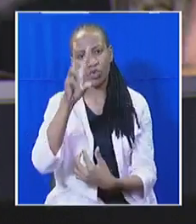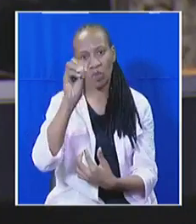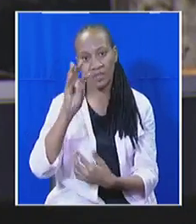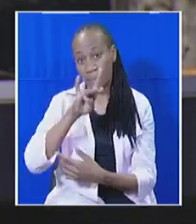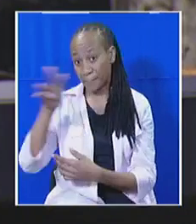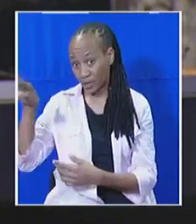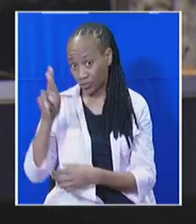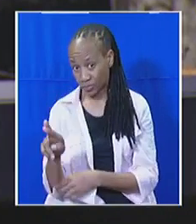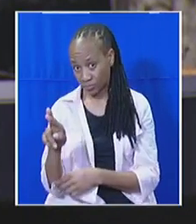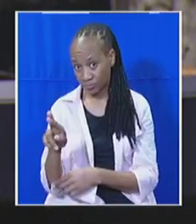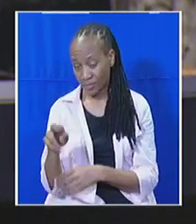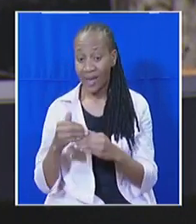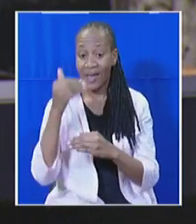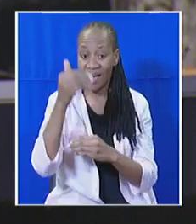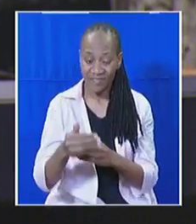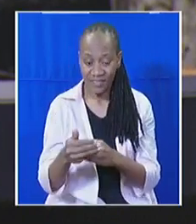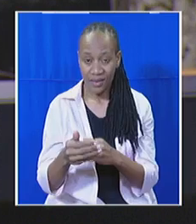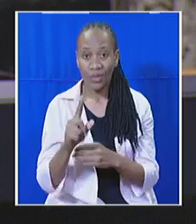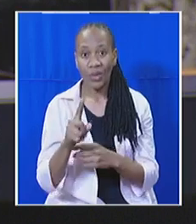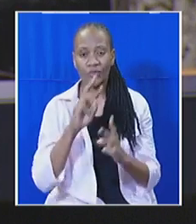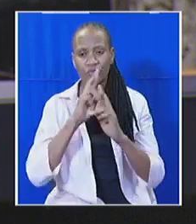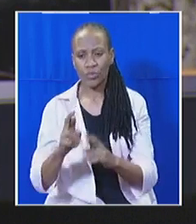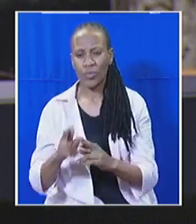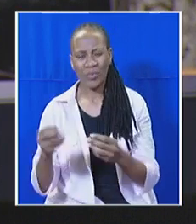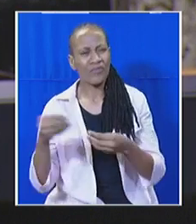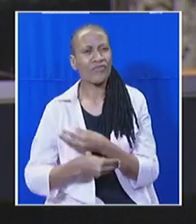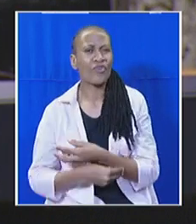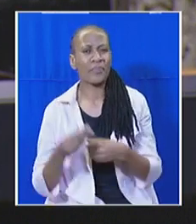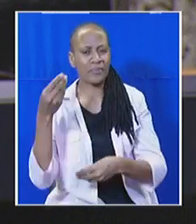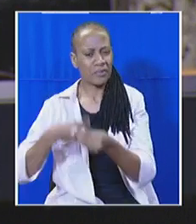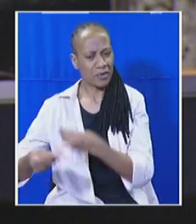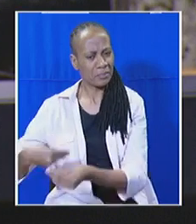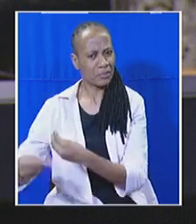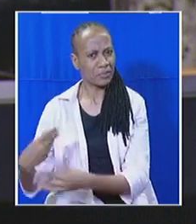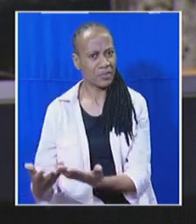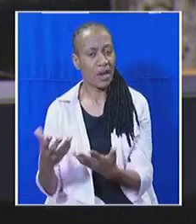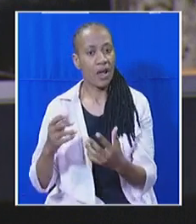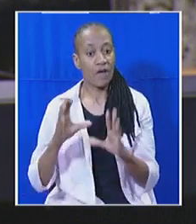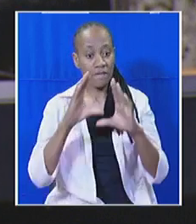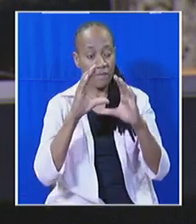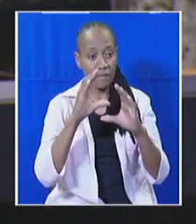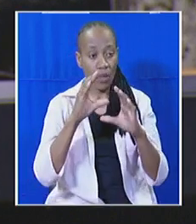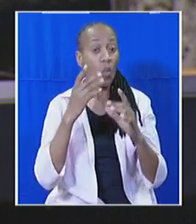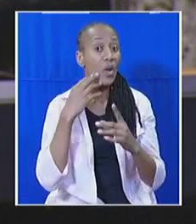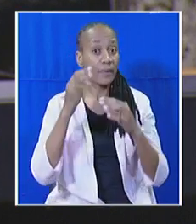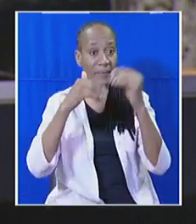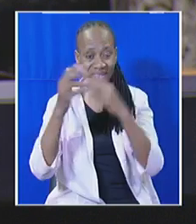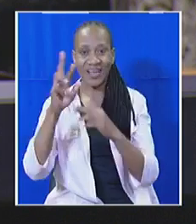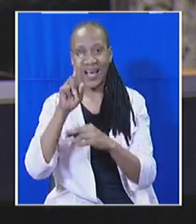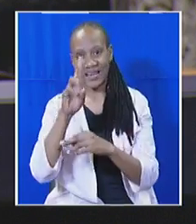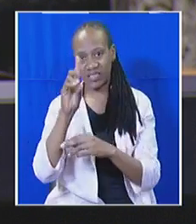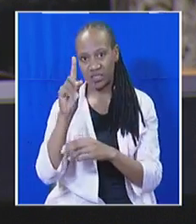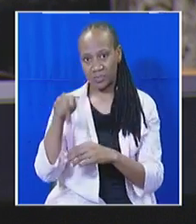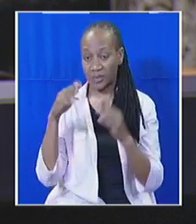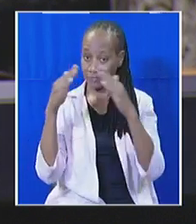rands, following allegations of fraud and corruption with regards to the delivery of RDP houses. From